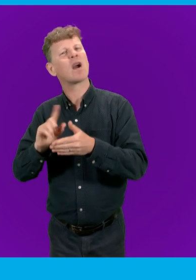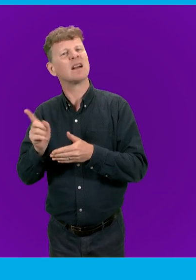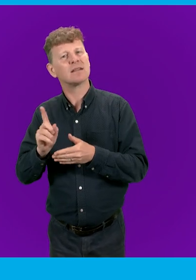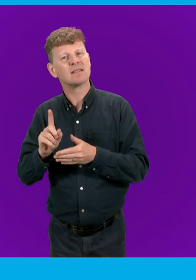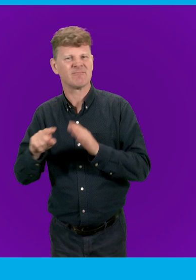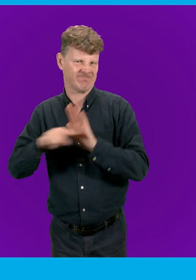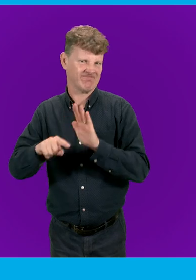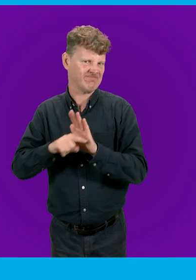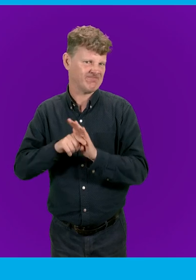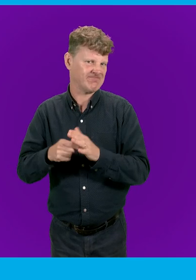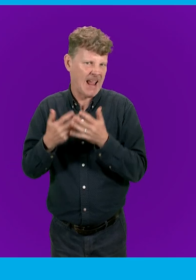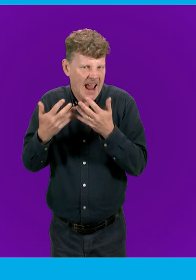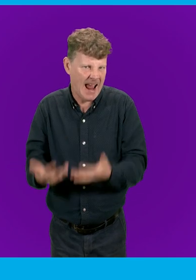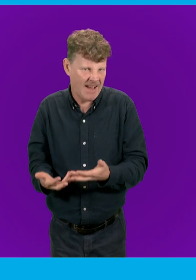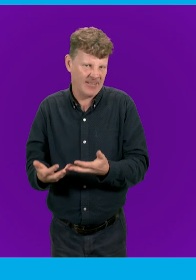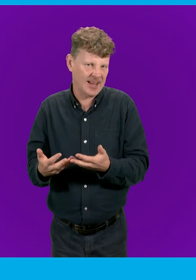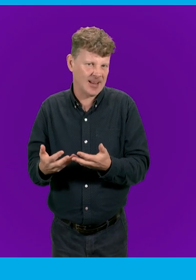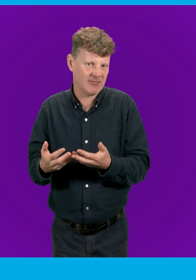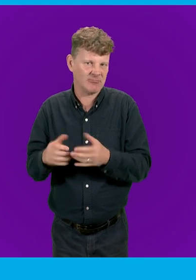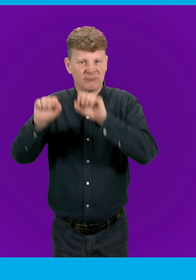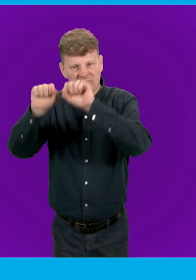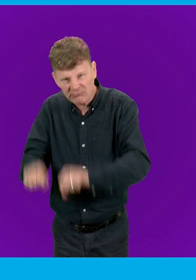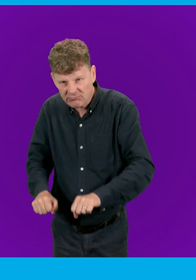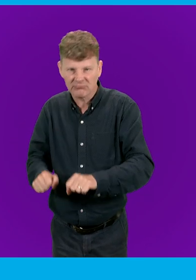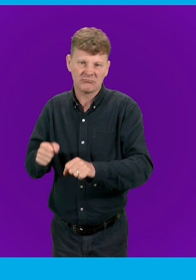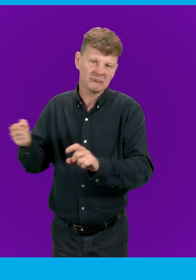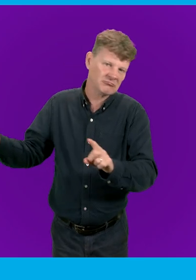becomes, yeah, quite heavy and it's all about the negative things.